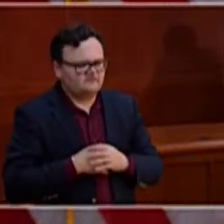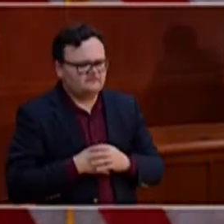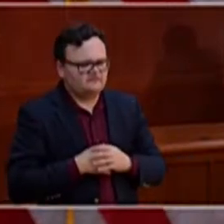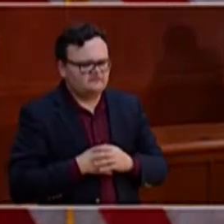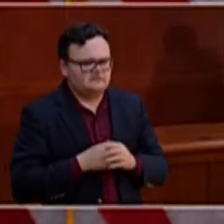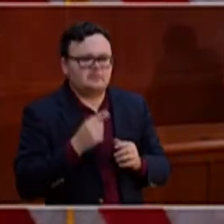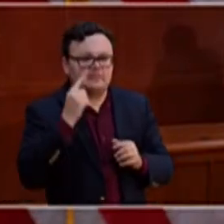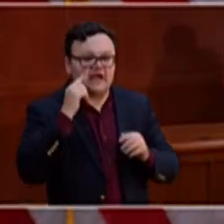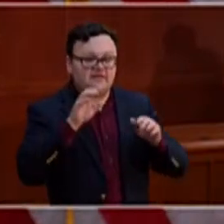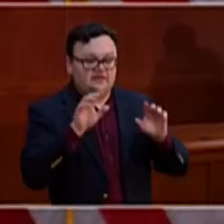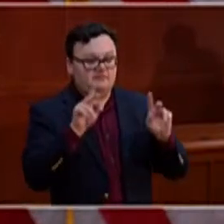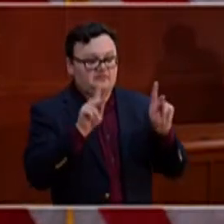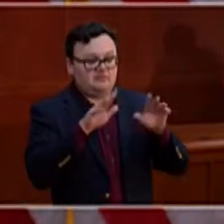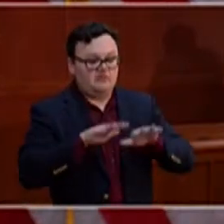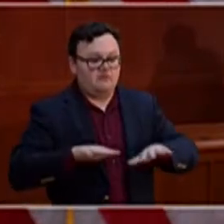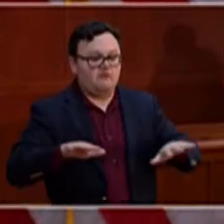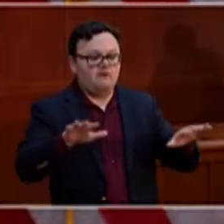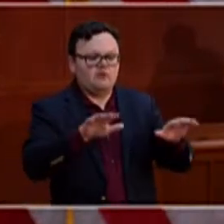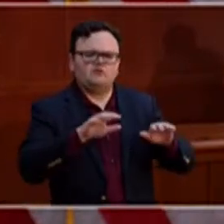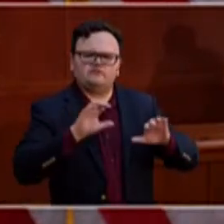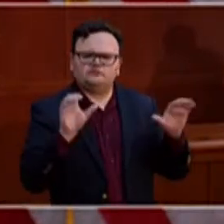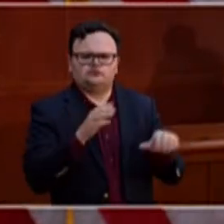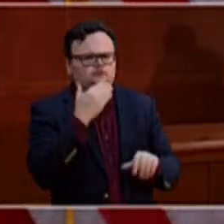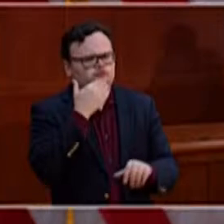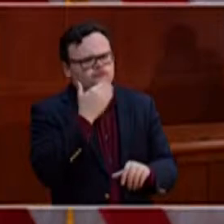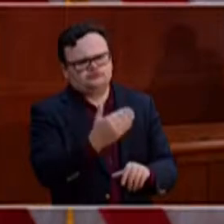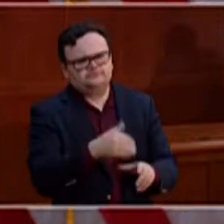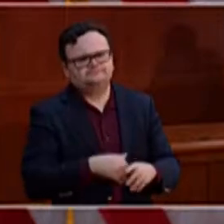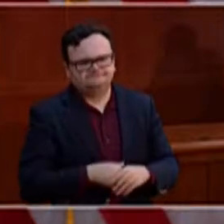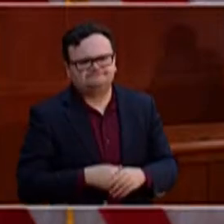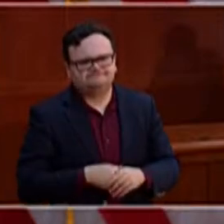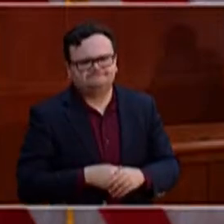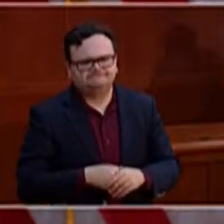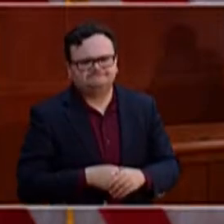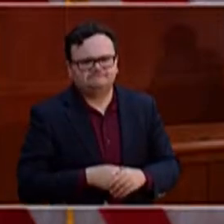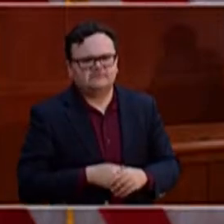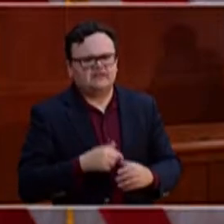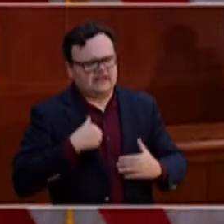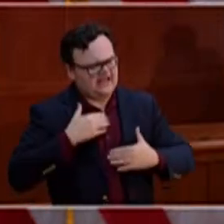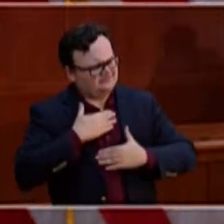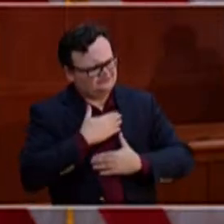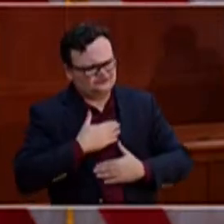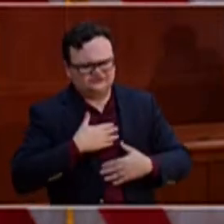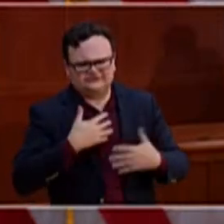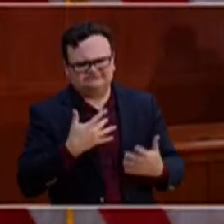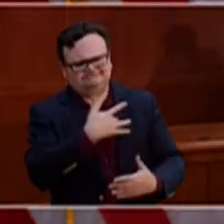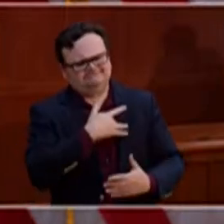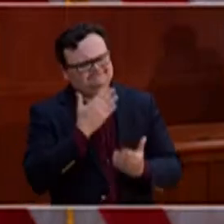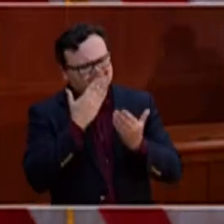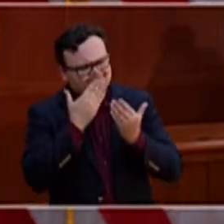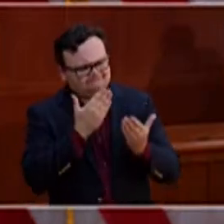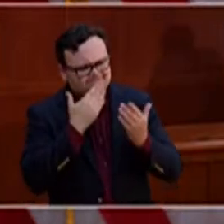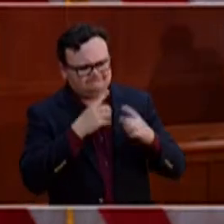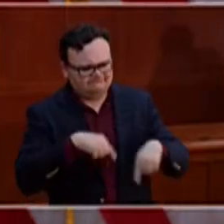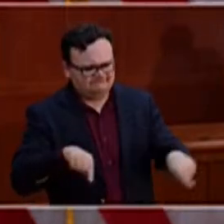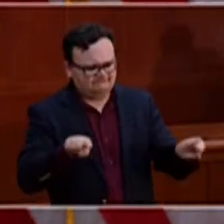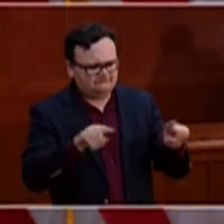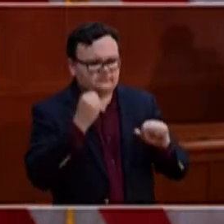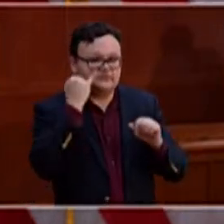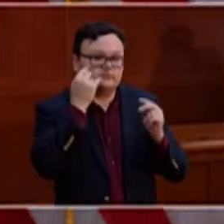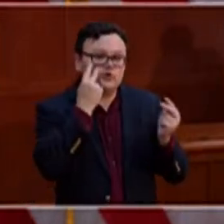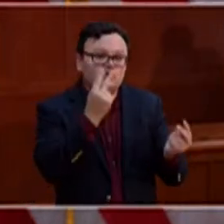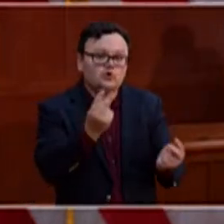are doing a lot of good stuff around the state, and I really appreciate it. Look, I think you're looking back, March,